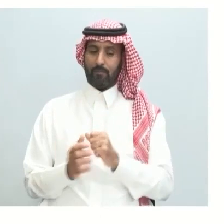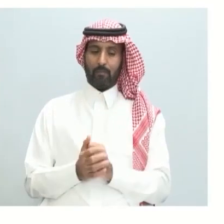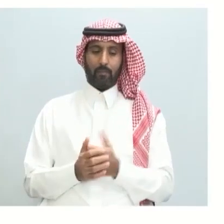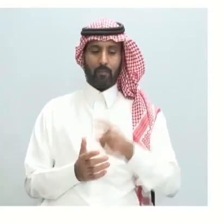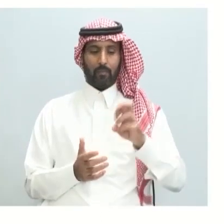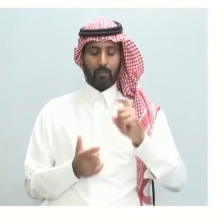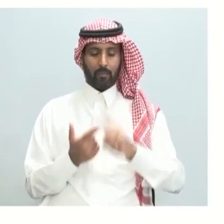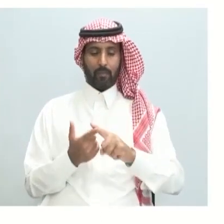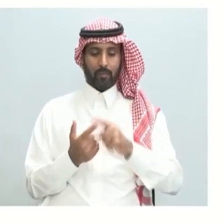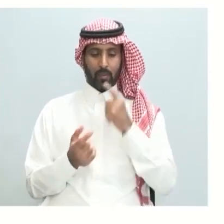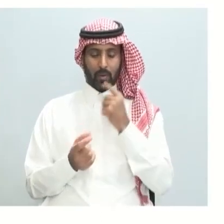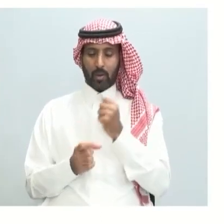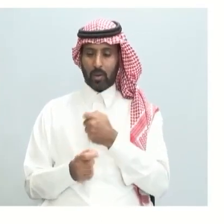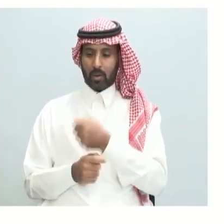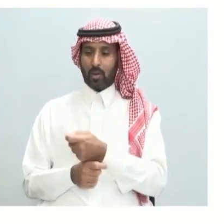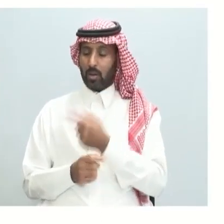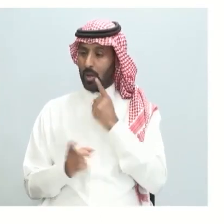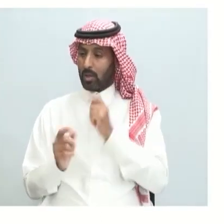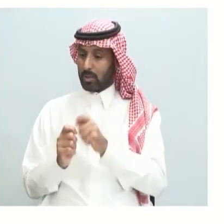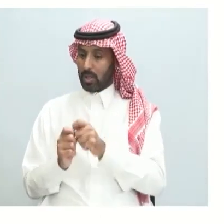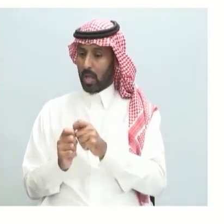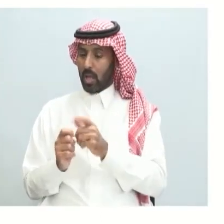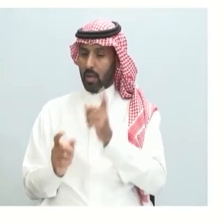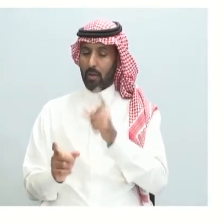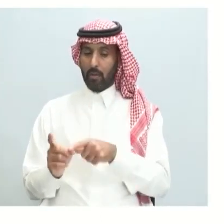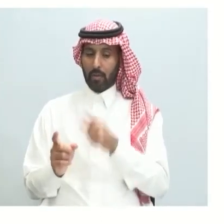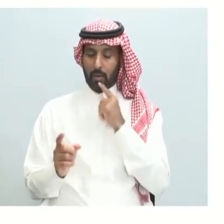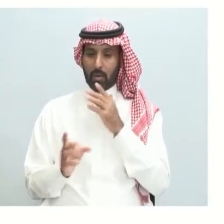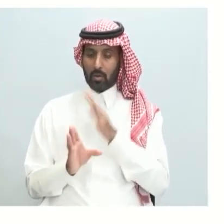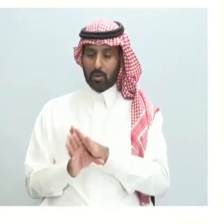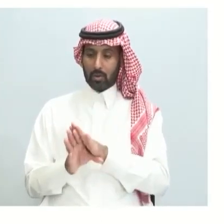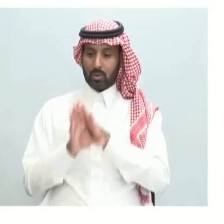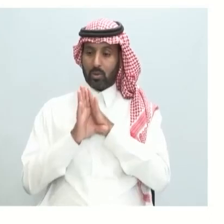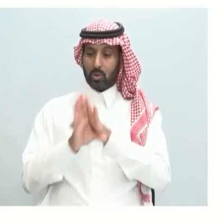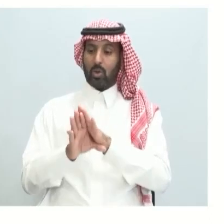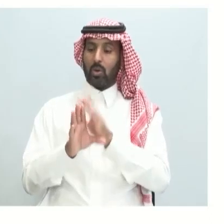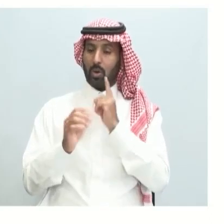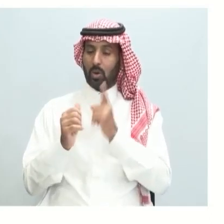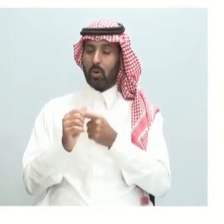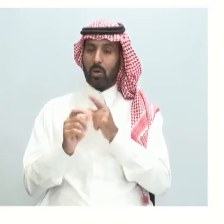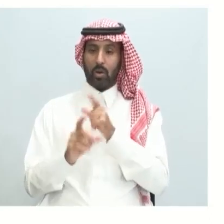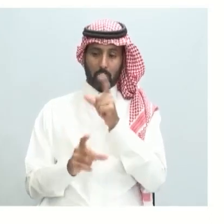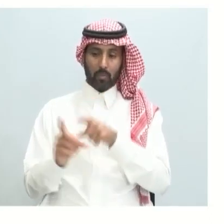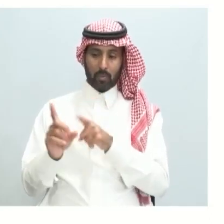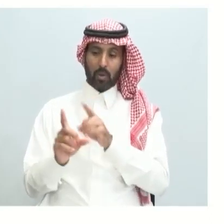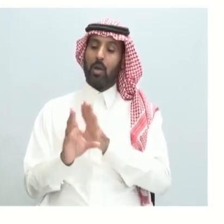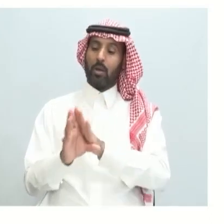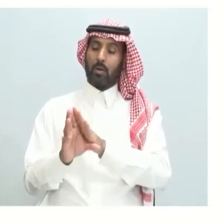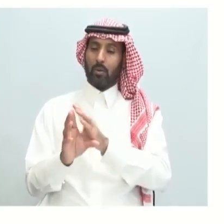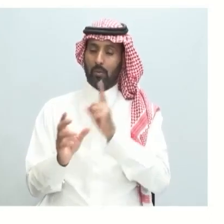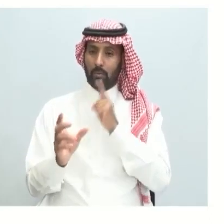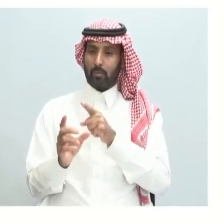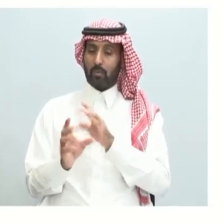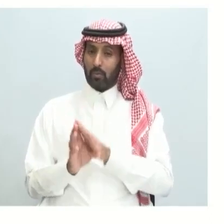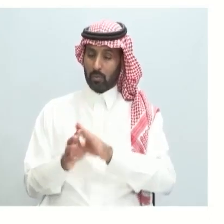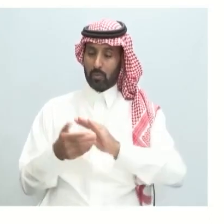to provide someone with accommodation. Loyalty, to show constant support for someone. When you are loyal for